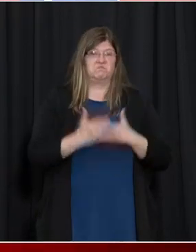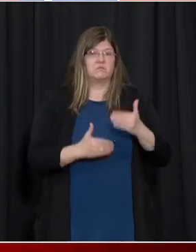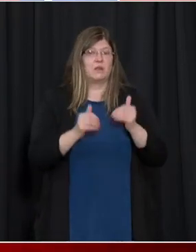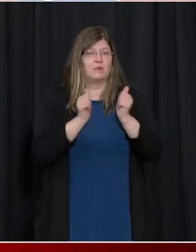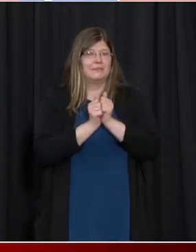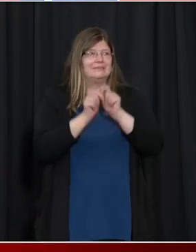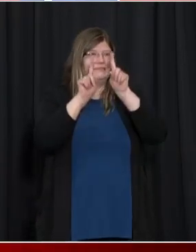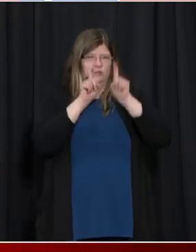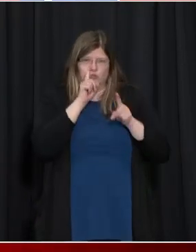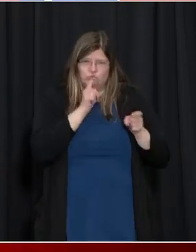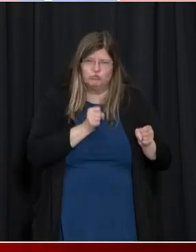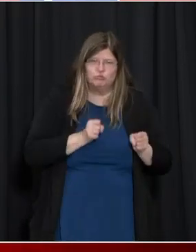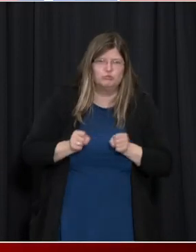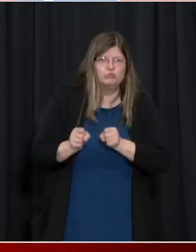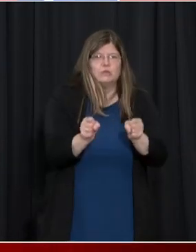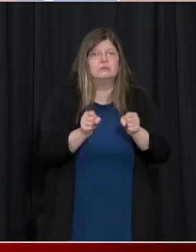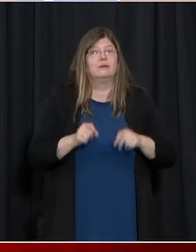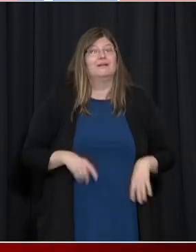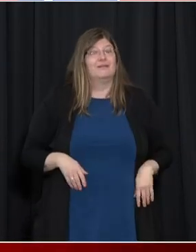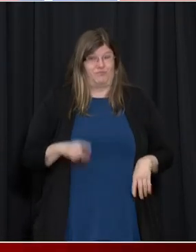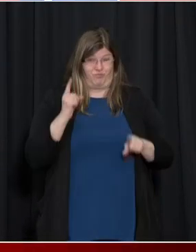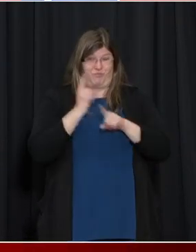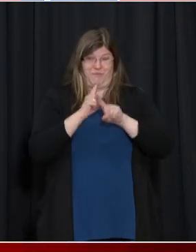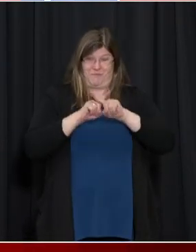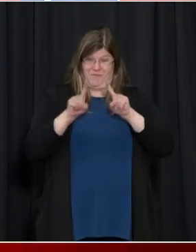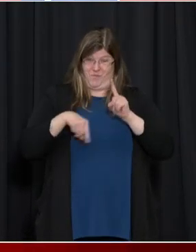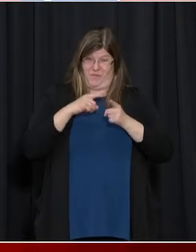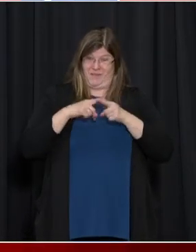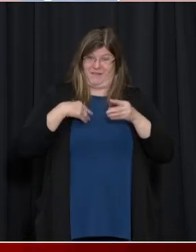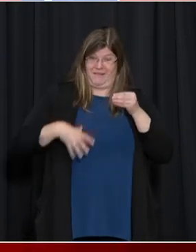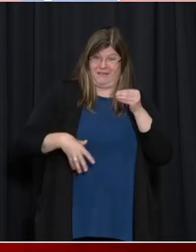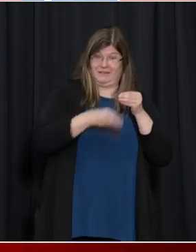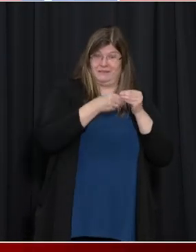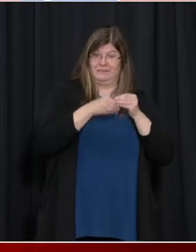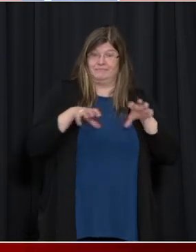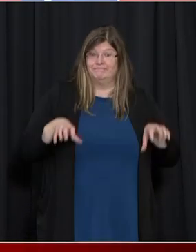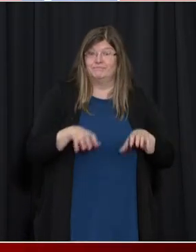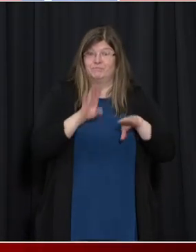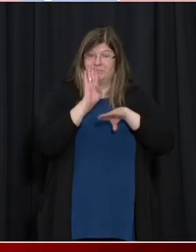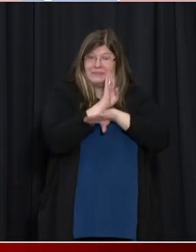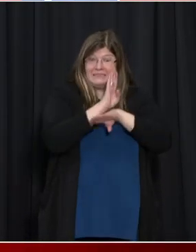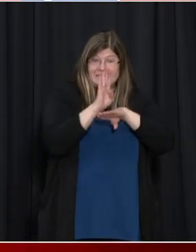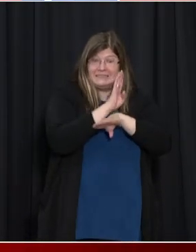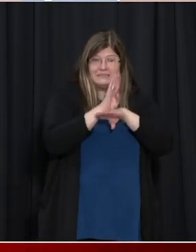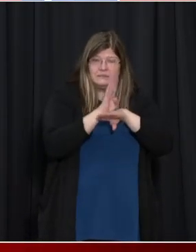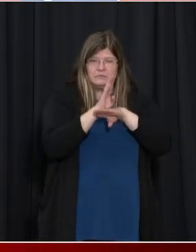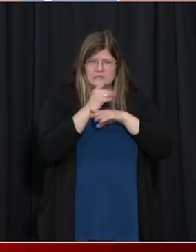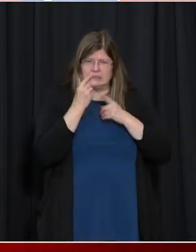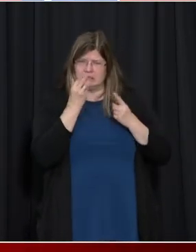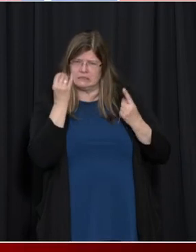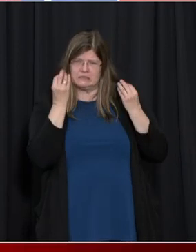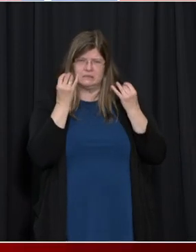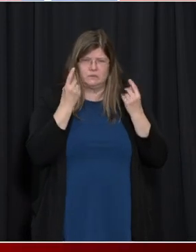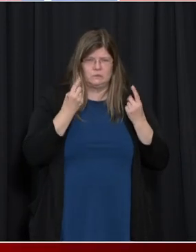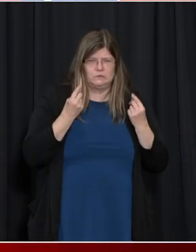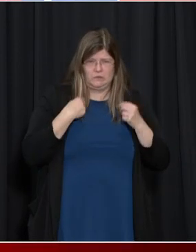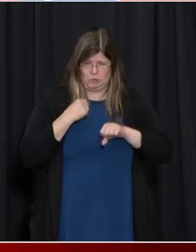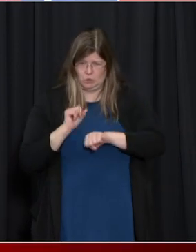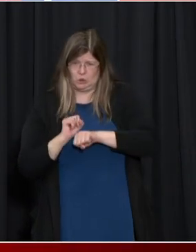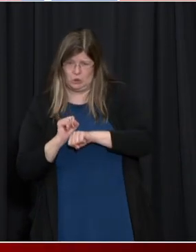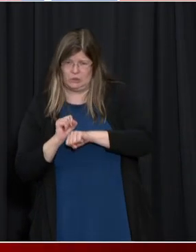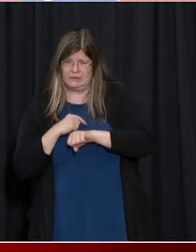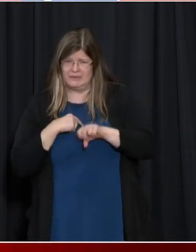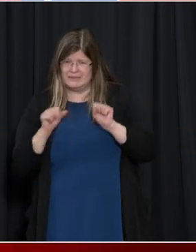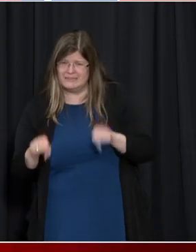reopen, we want more people to be able to, as they think about coming to work, or be able to walk up to a testing